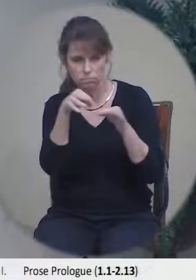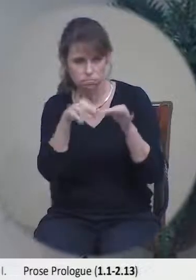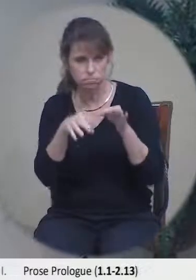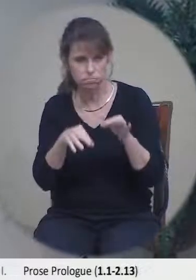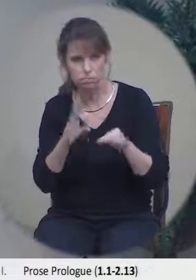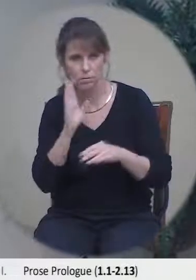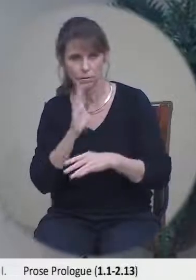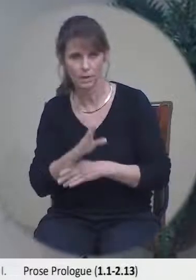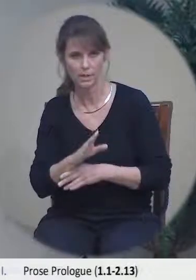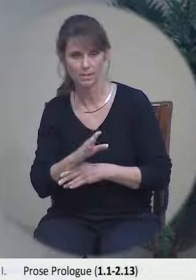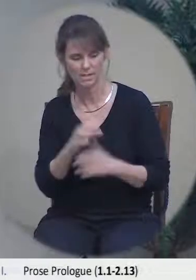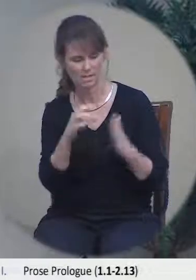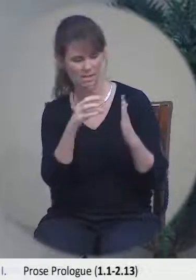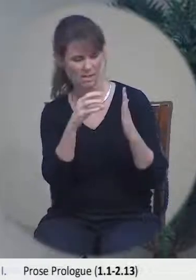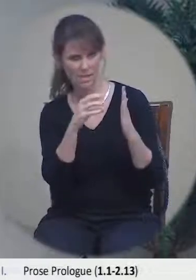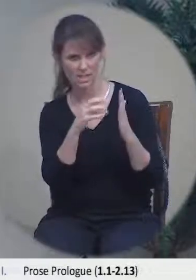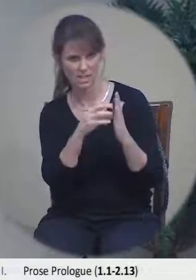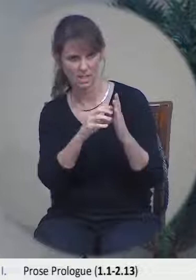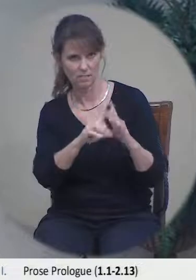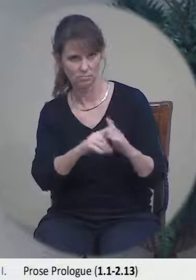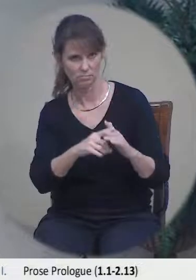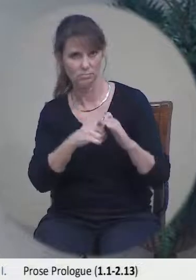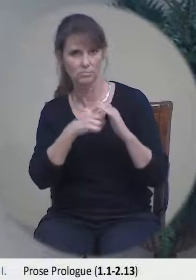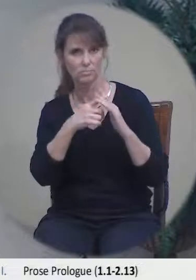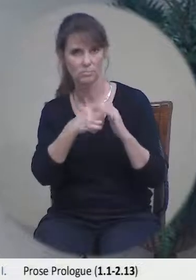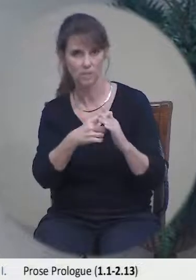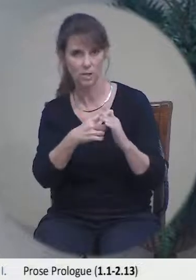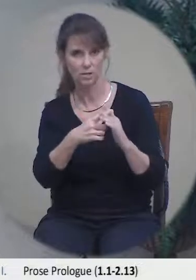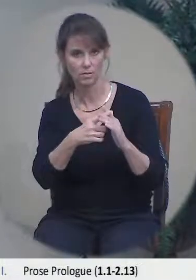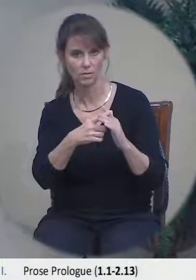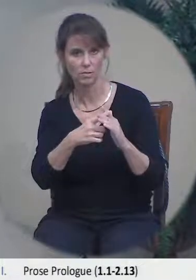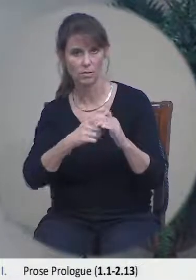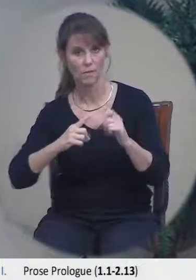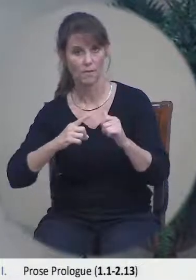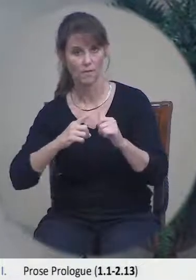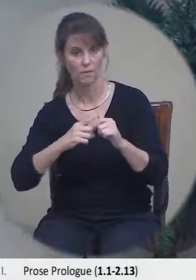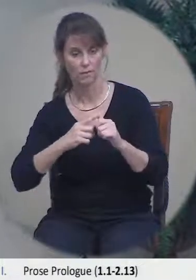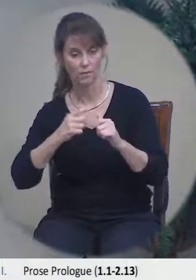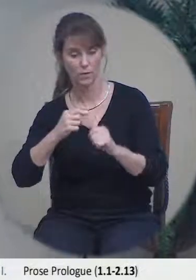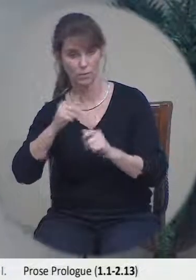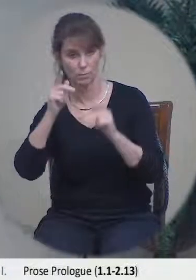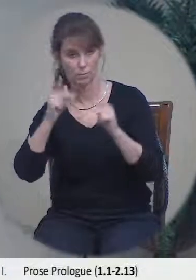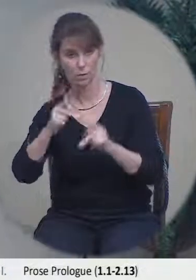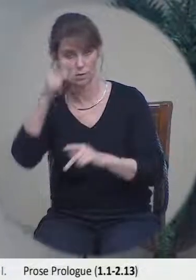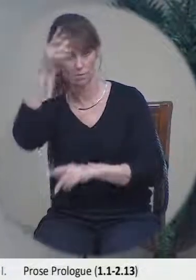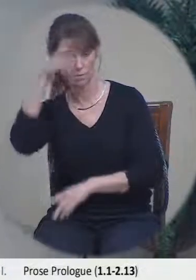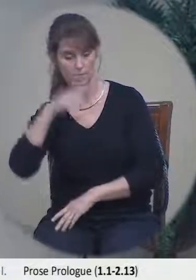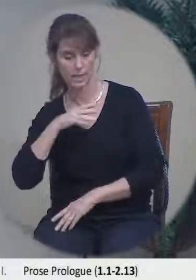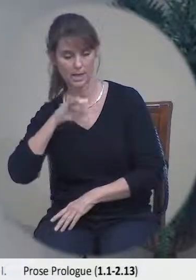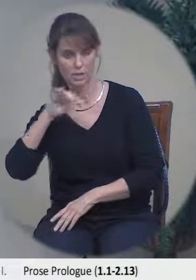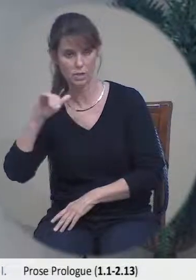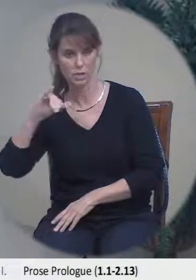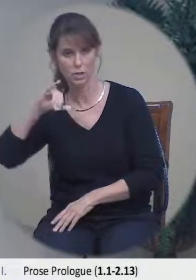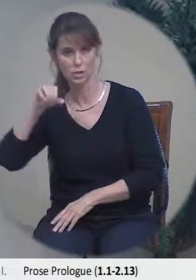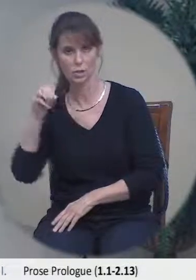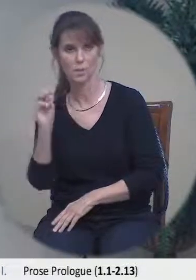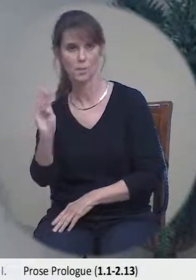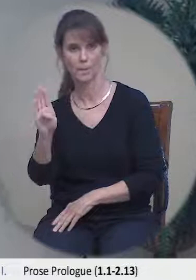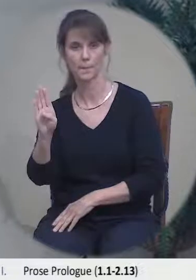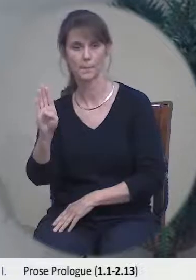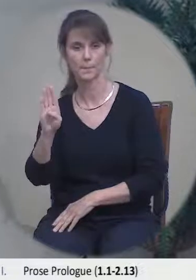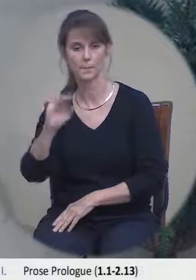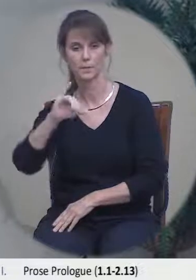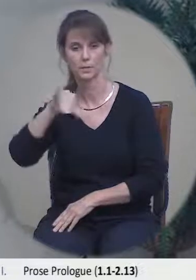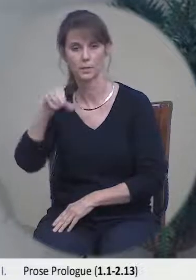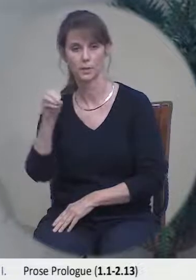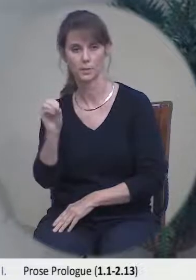as the text begins to open, we're first introduced to this figure, this man named Job, whose name